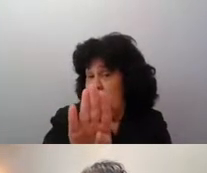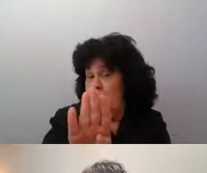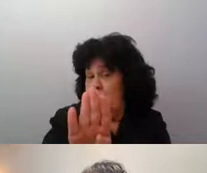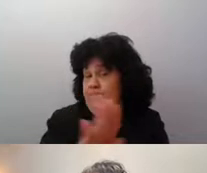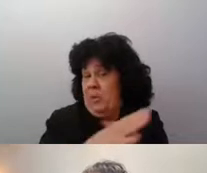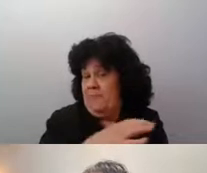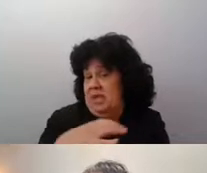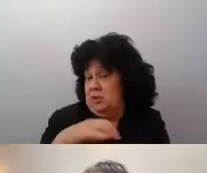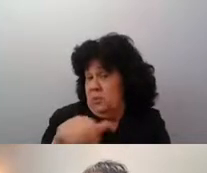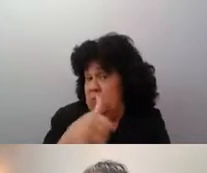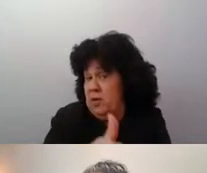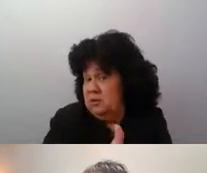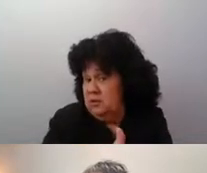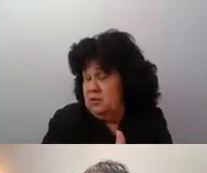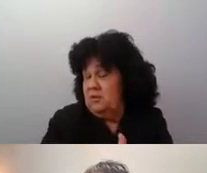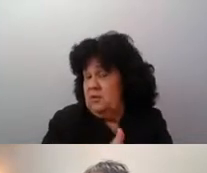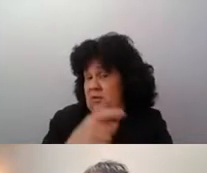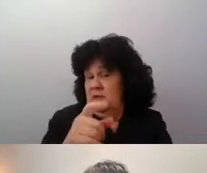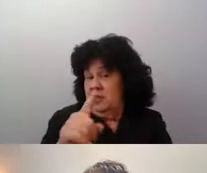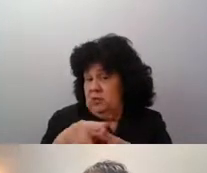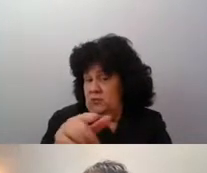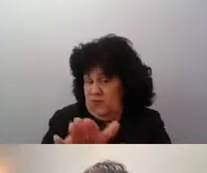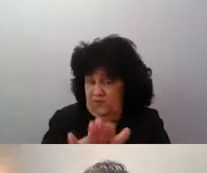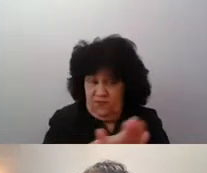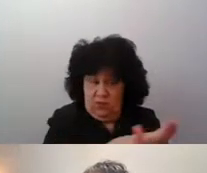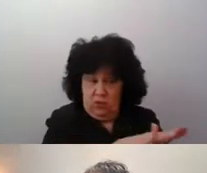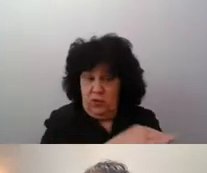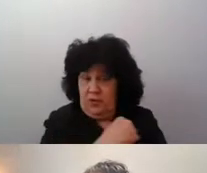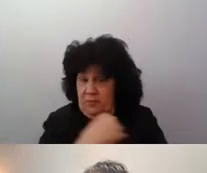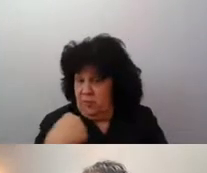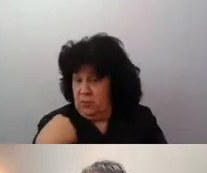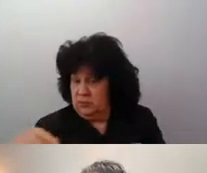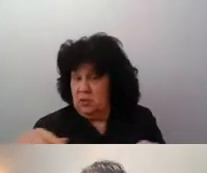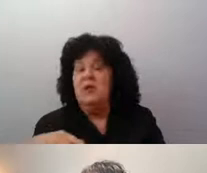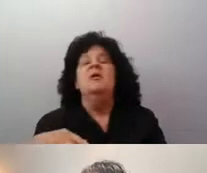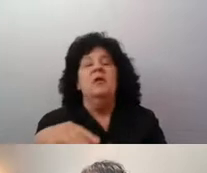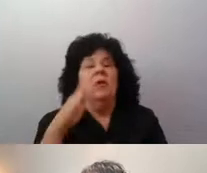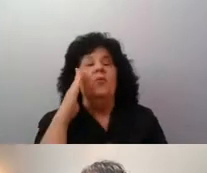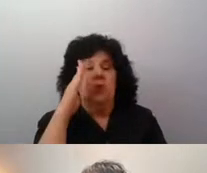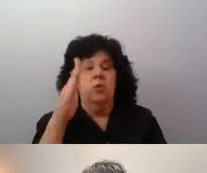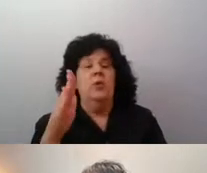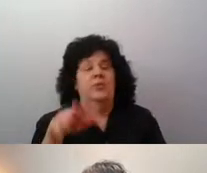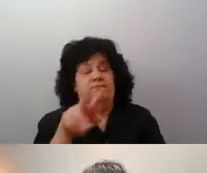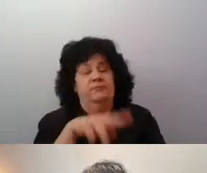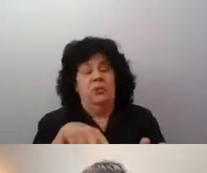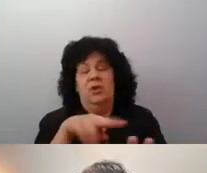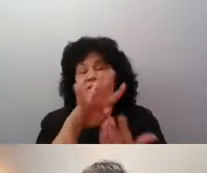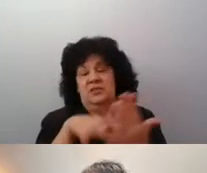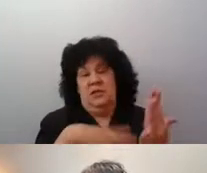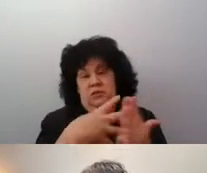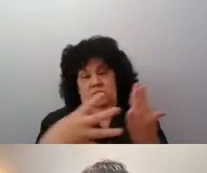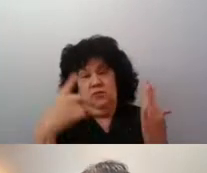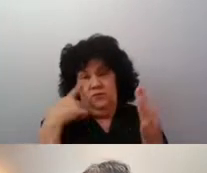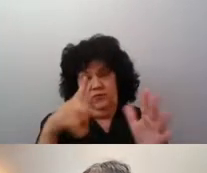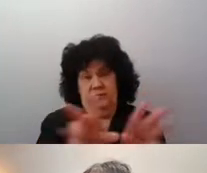appointed, all the subcommittee members and chairs and co-chairs, very quickly we'll be looking for a schedule of meetings that